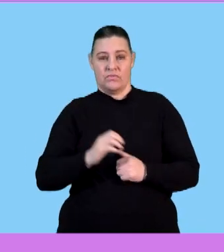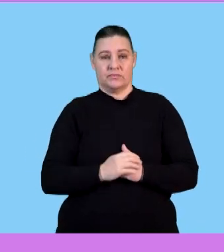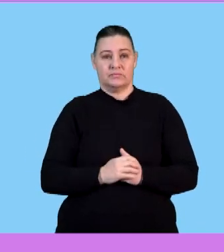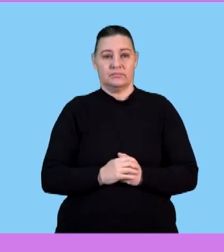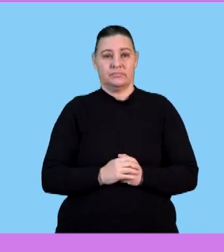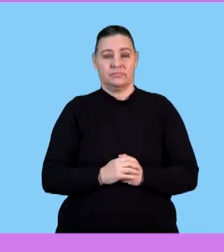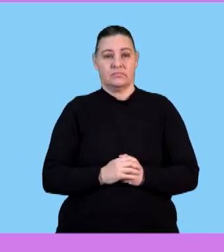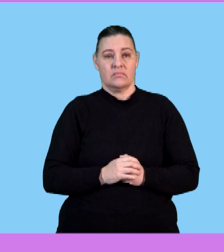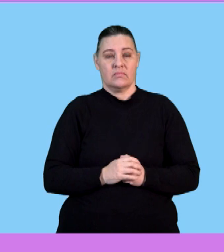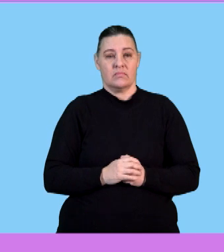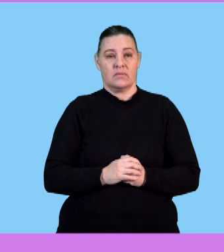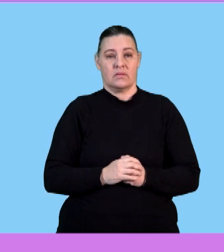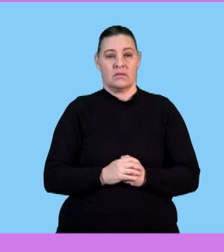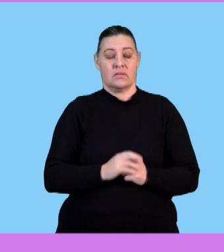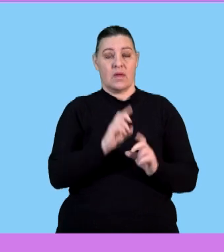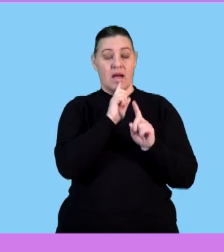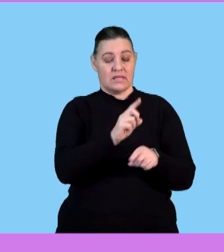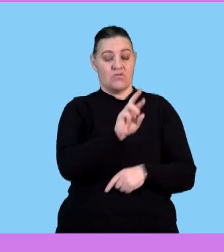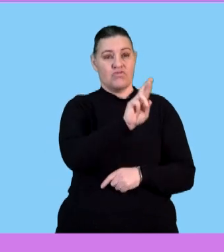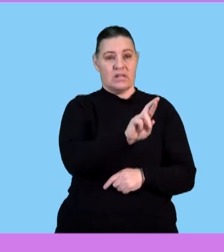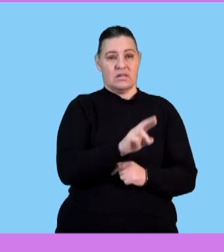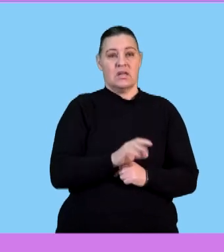23,650, and we get